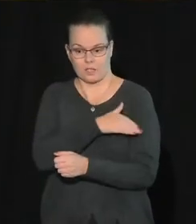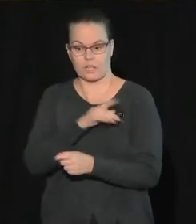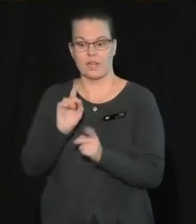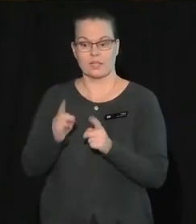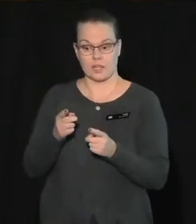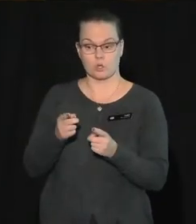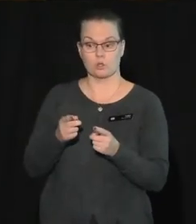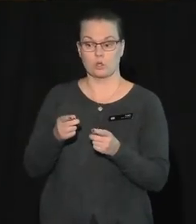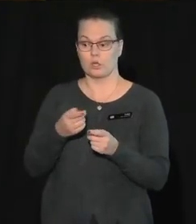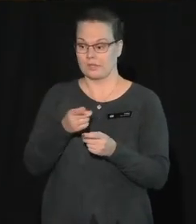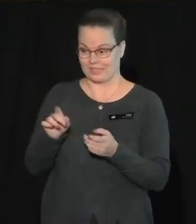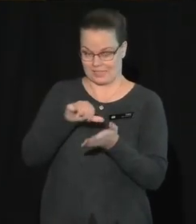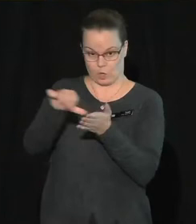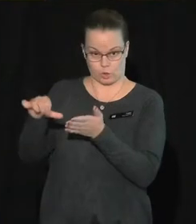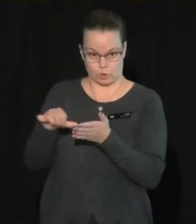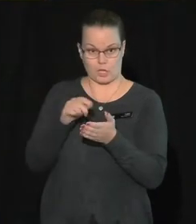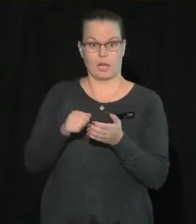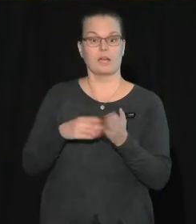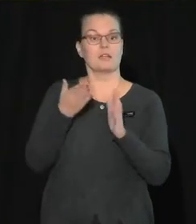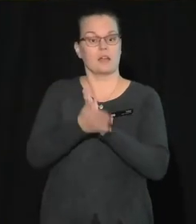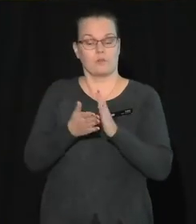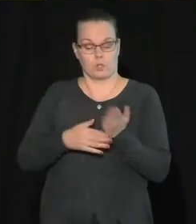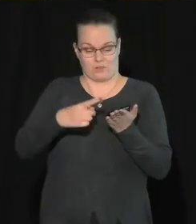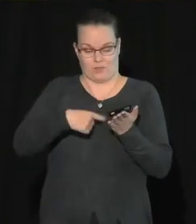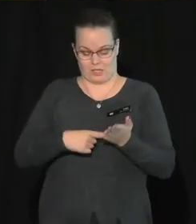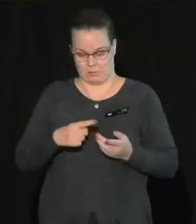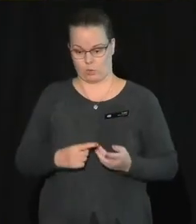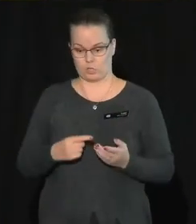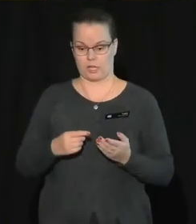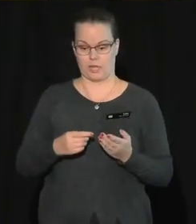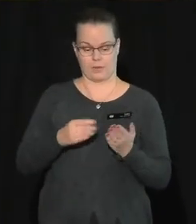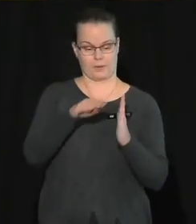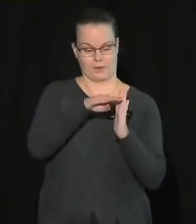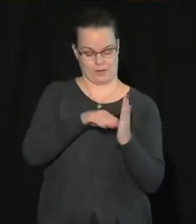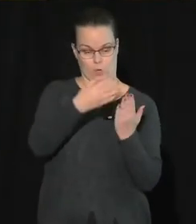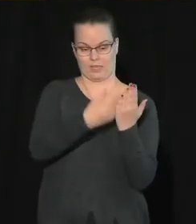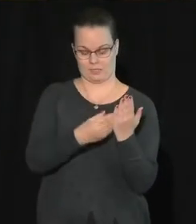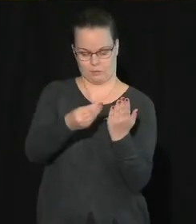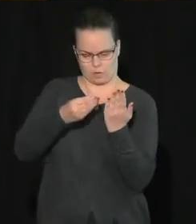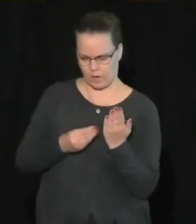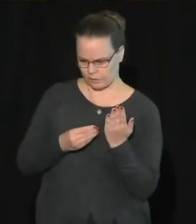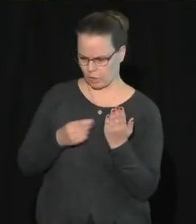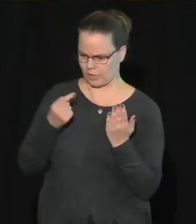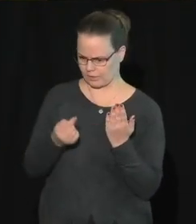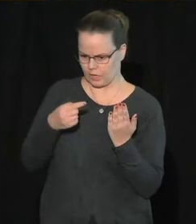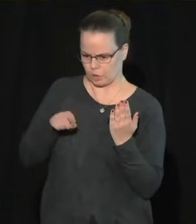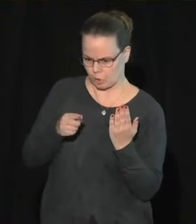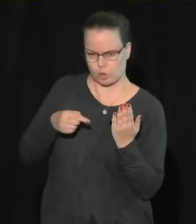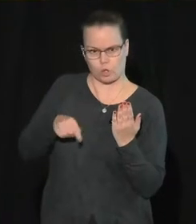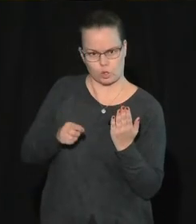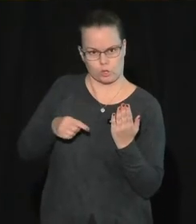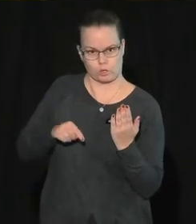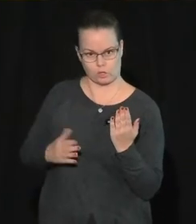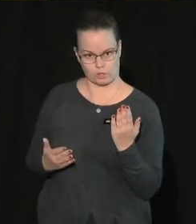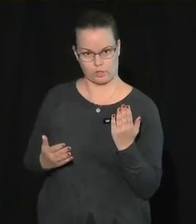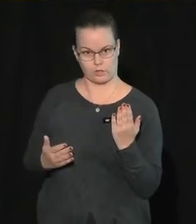use the requirements, the accessibility requirements which are in the Act, then you will be provided with